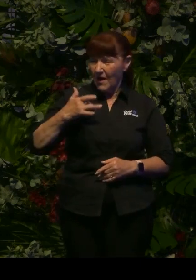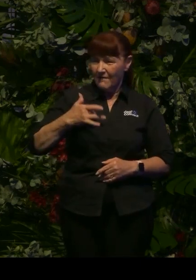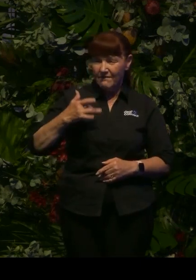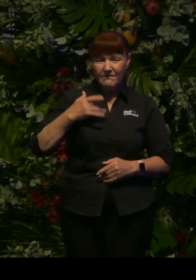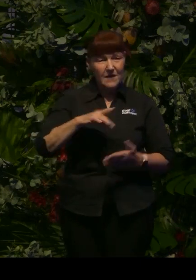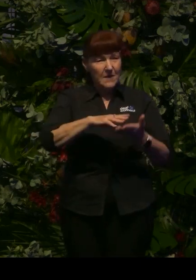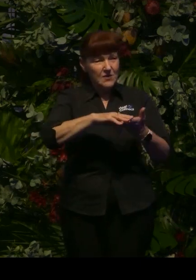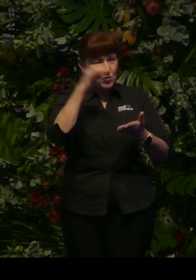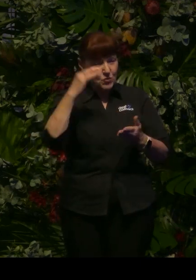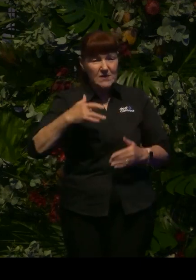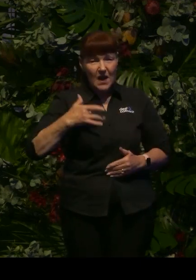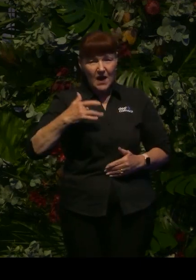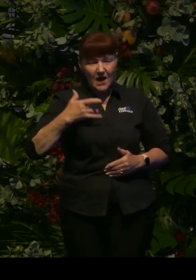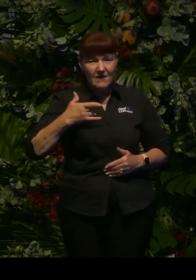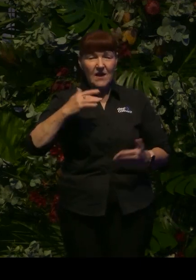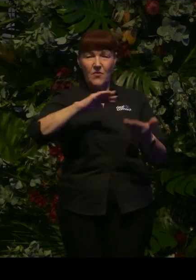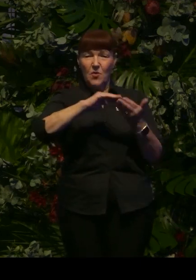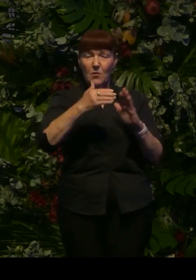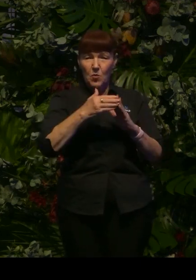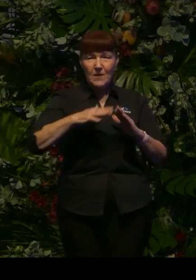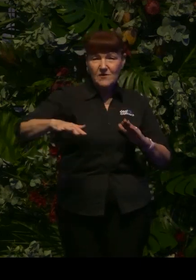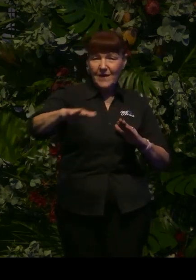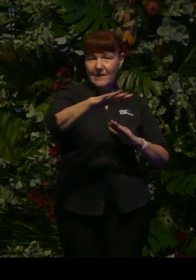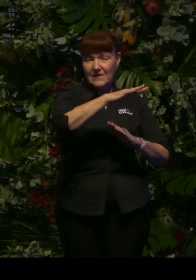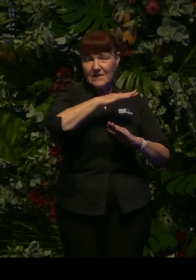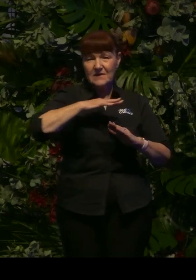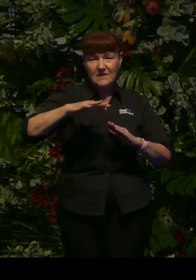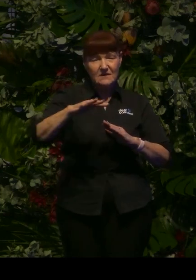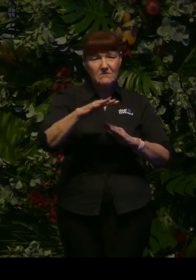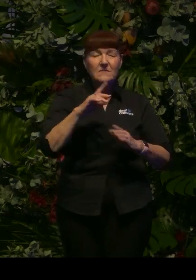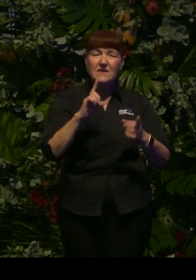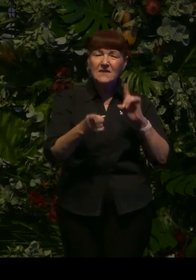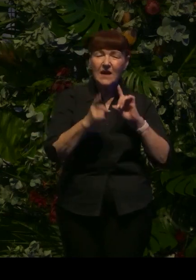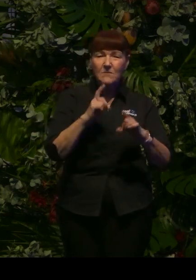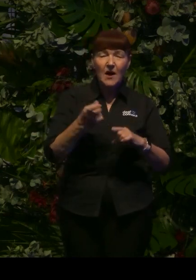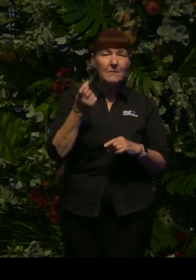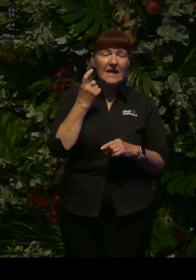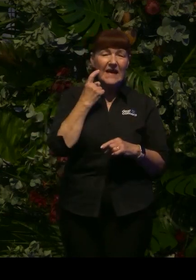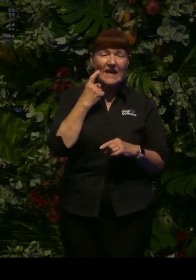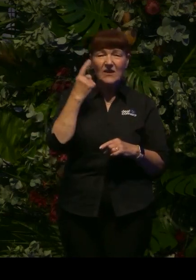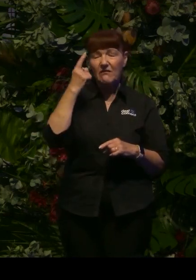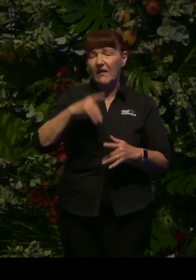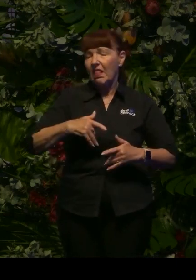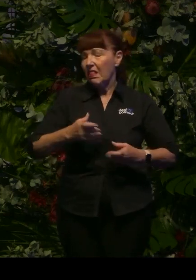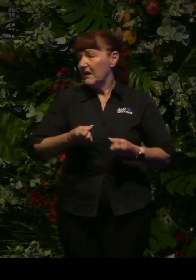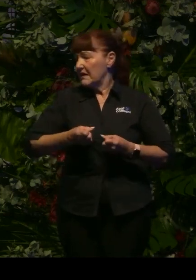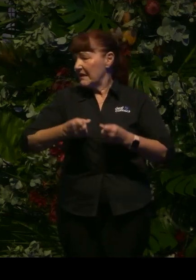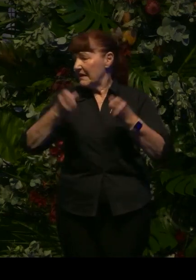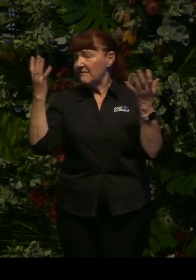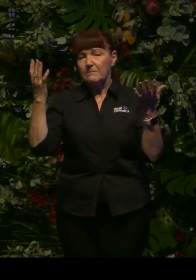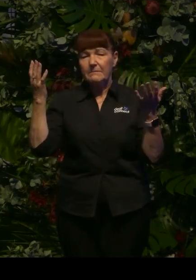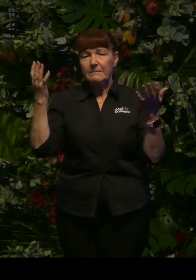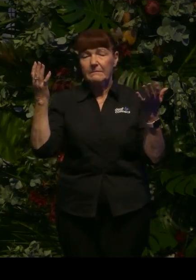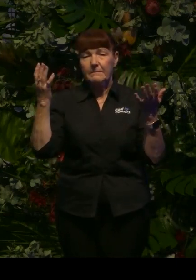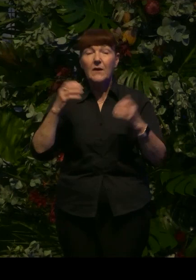my students' lives and the community that is around us. And sometimes it's very easy to give up. At these times, I remember